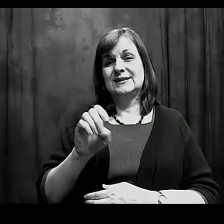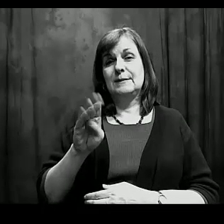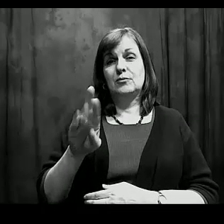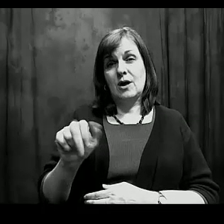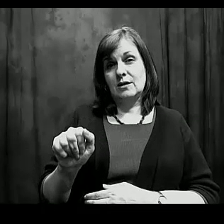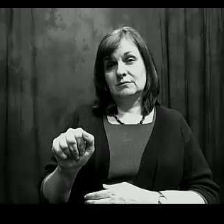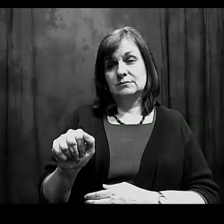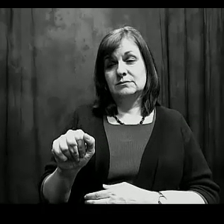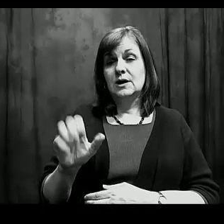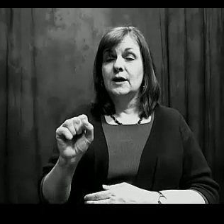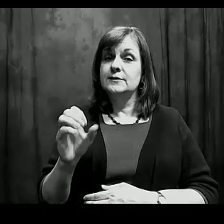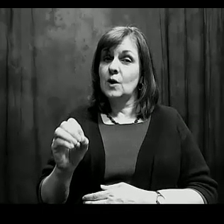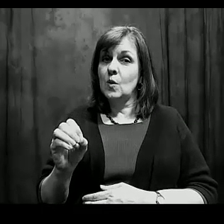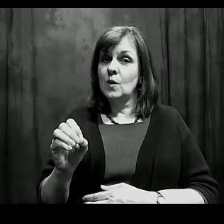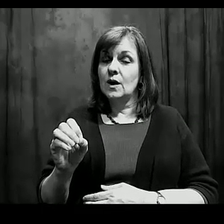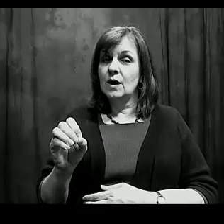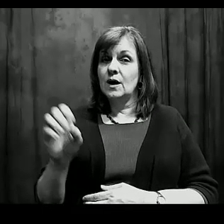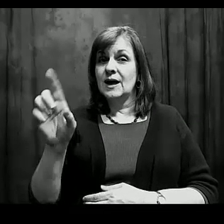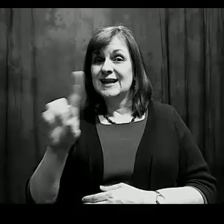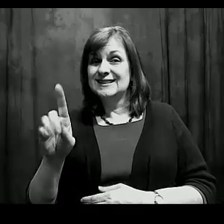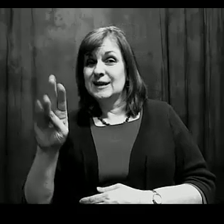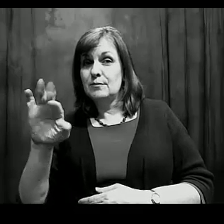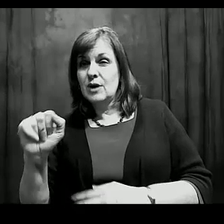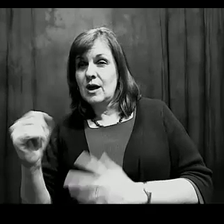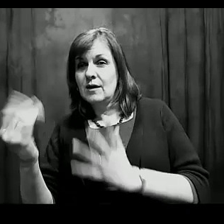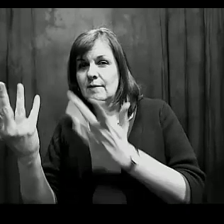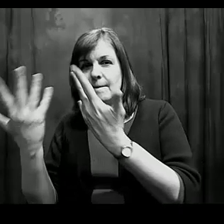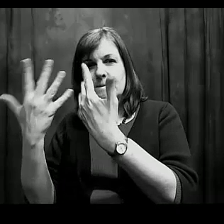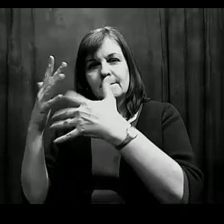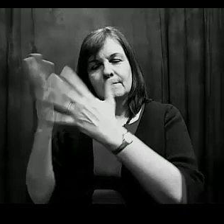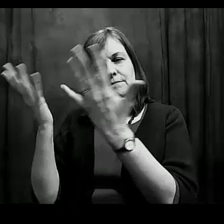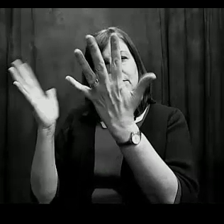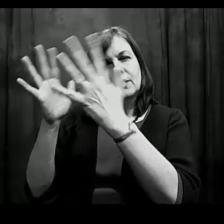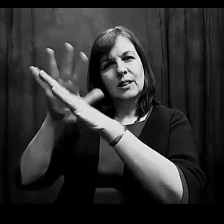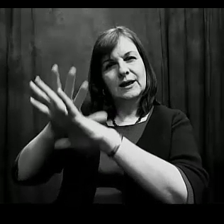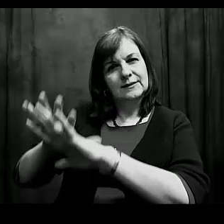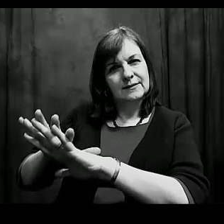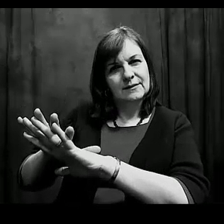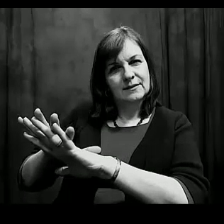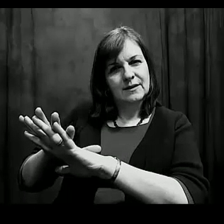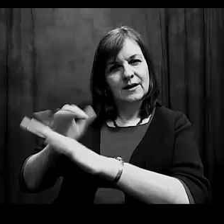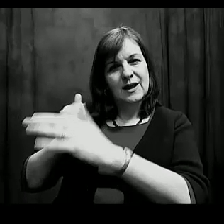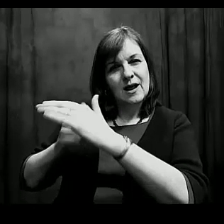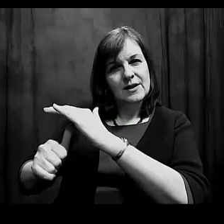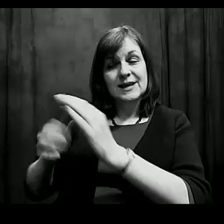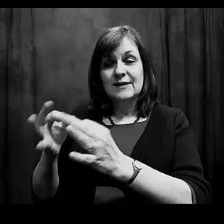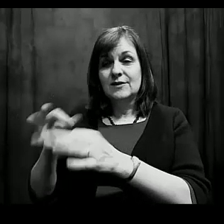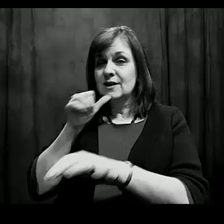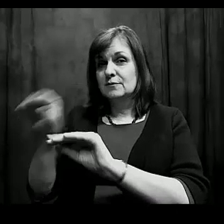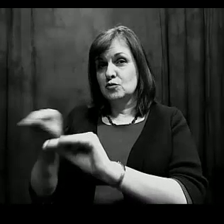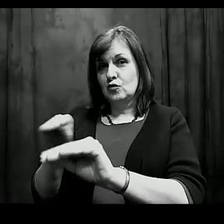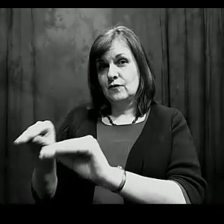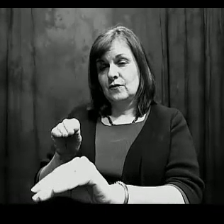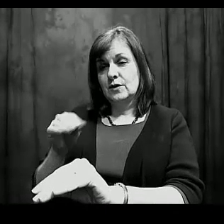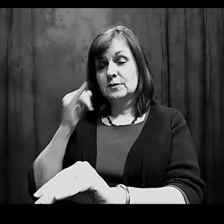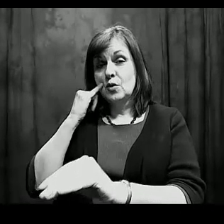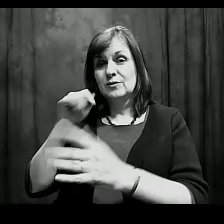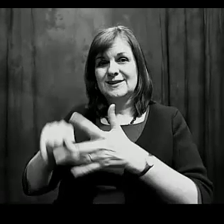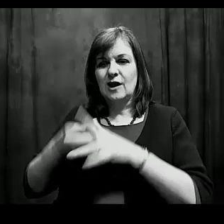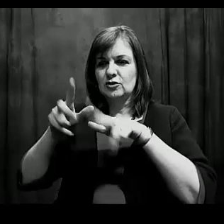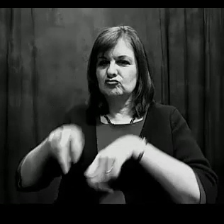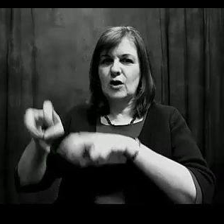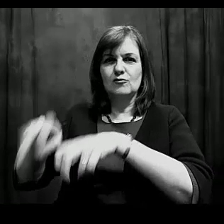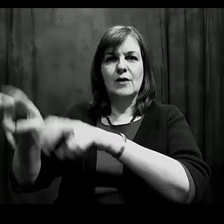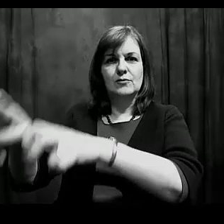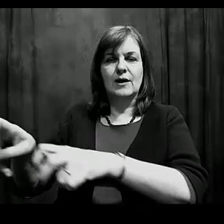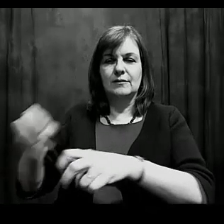zebras. So a zebra actually blends in quite well as long as he holds still, right? If he